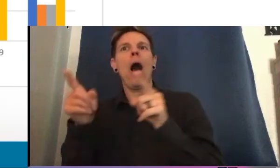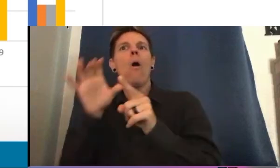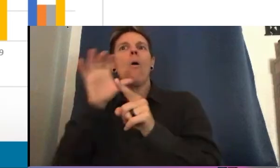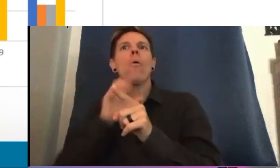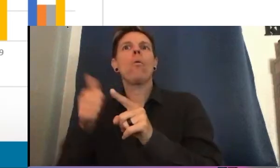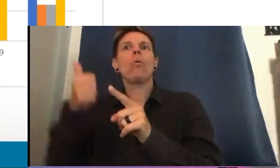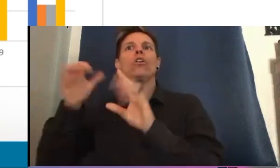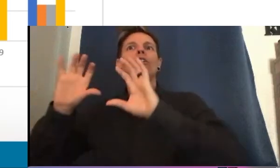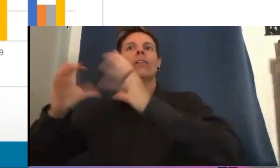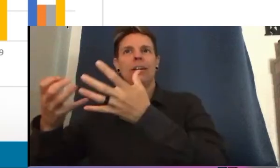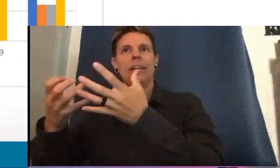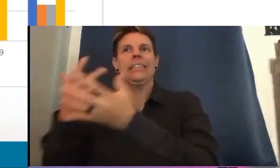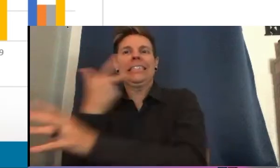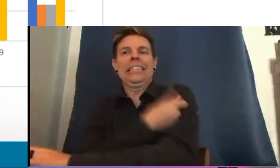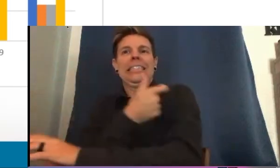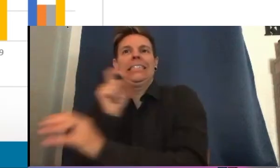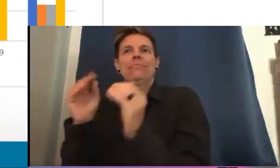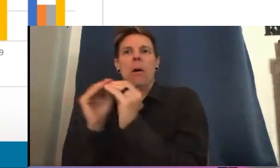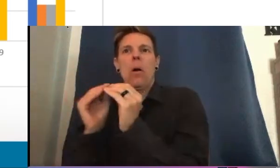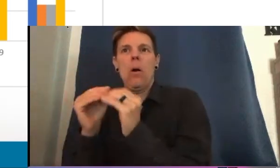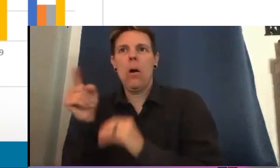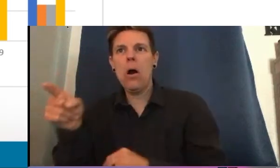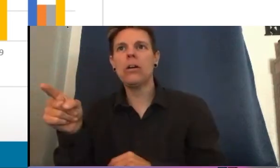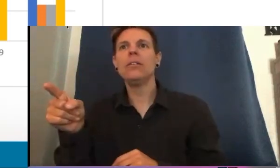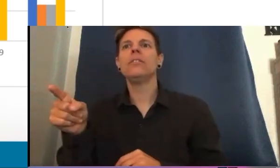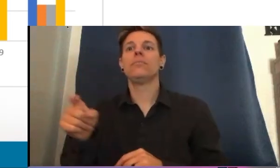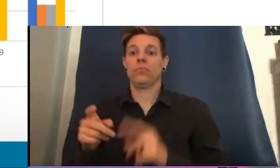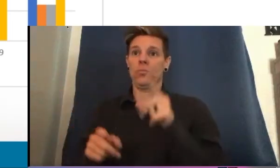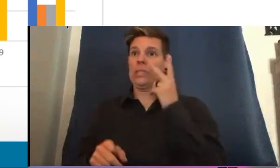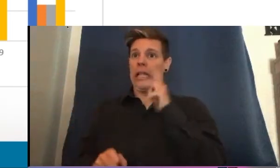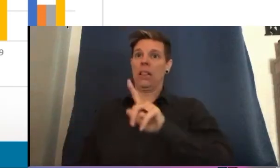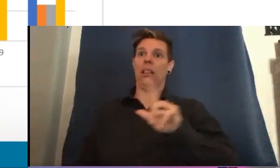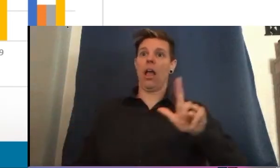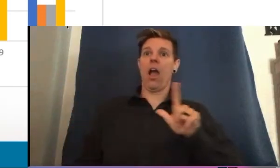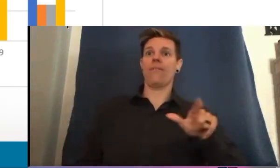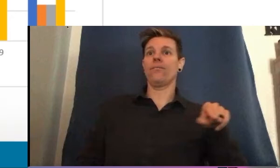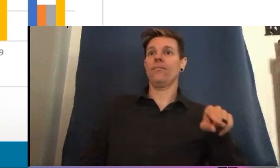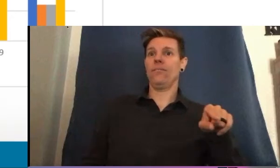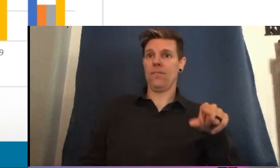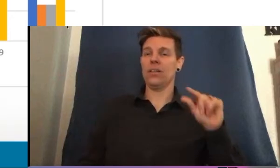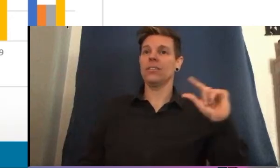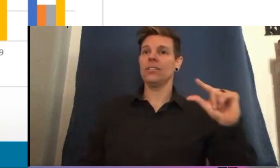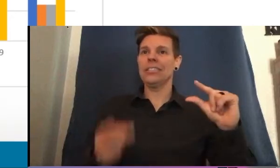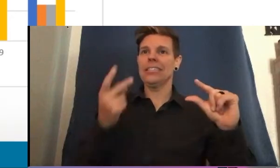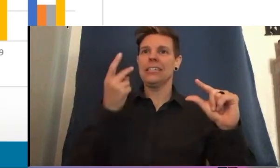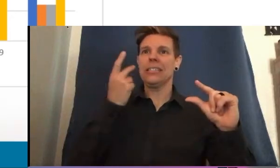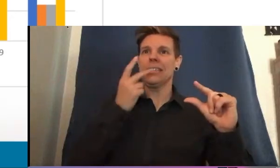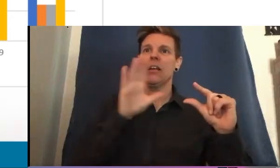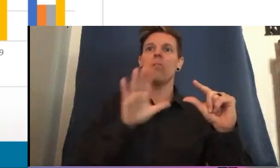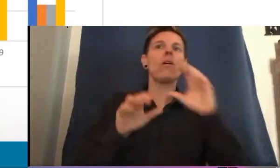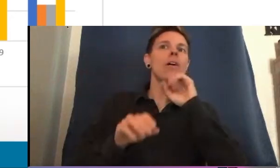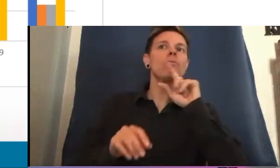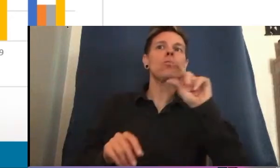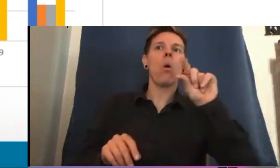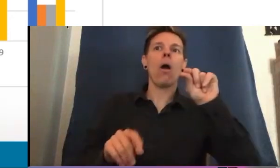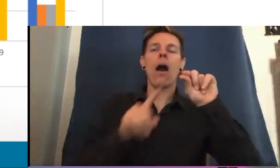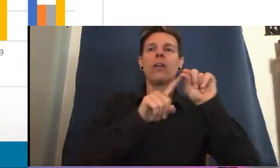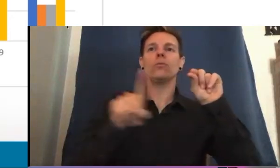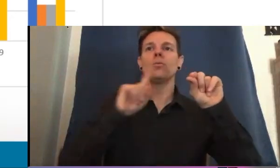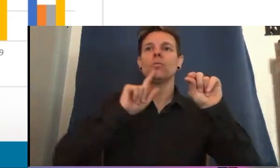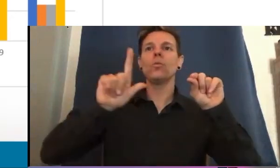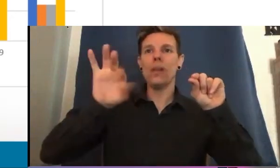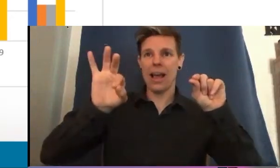And again, these numbers on the left tell you the actual number of admissions. So for instance, 2029 age group month of May, there were 30 people